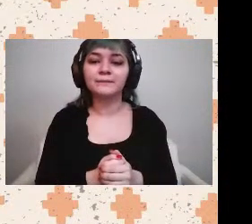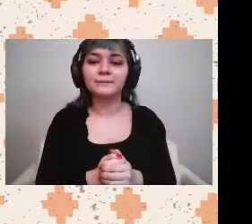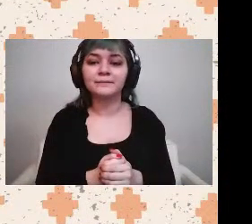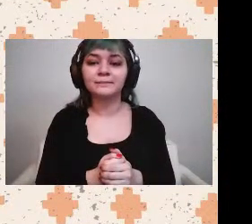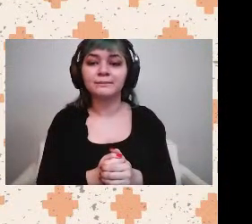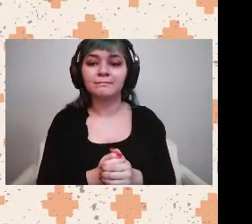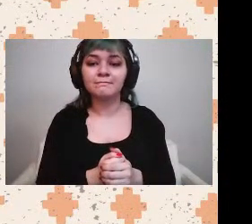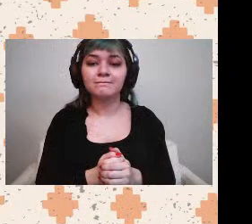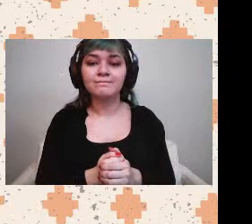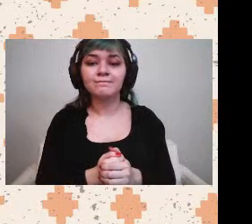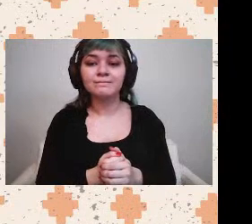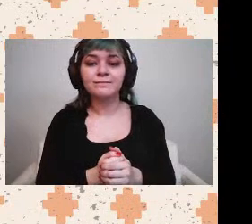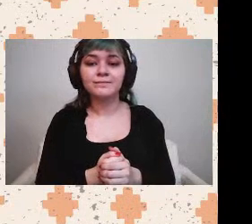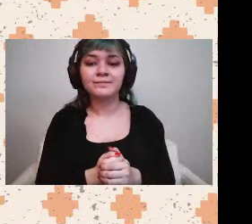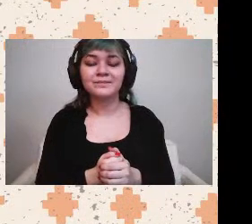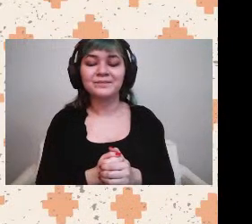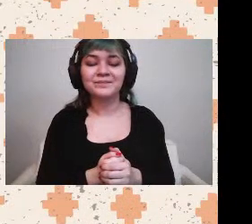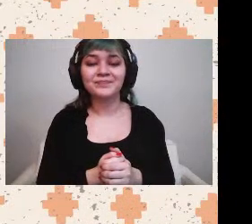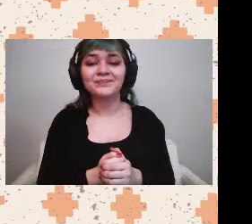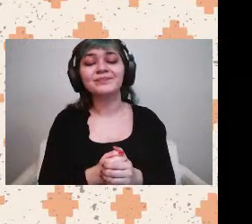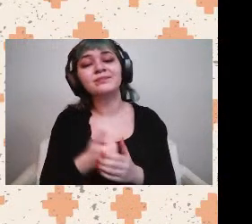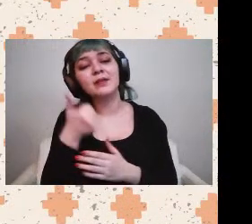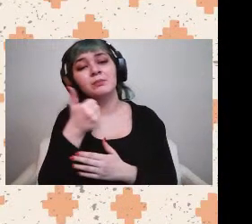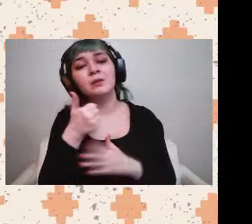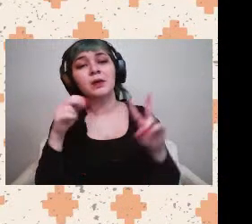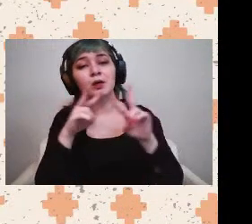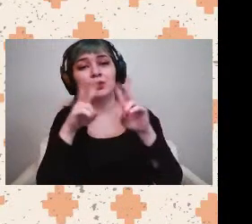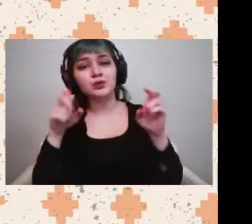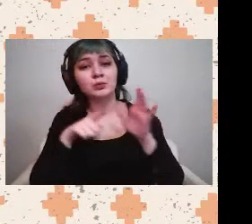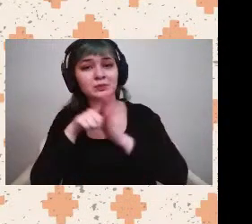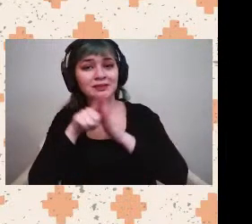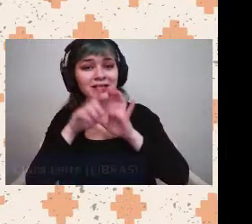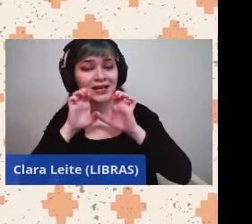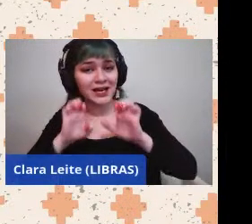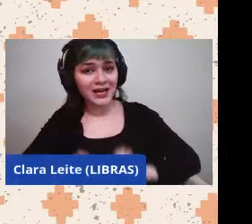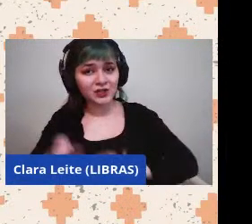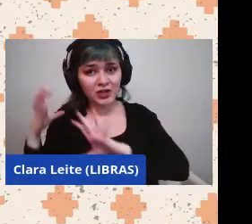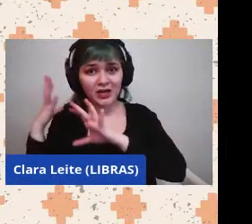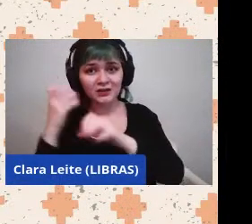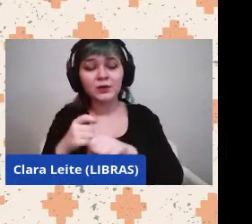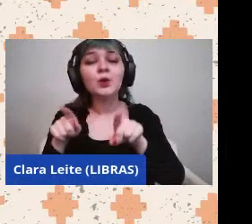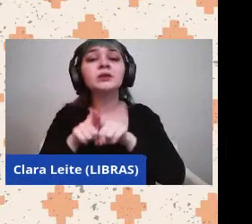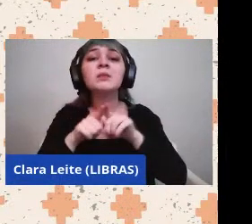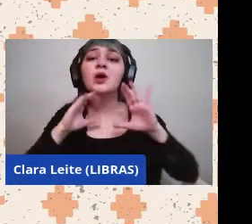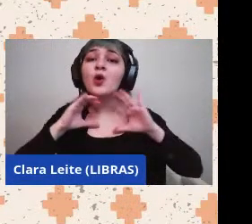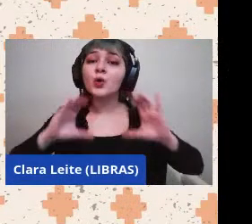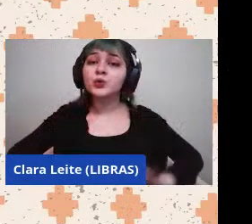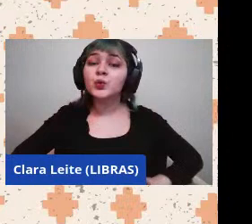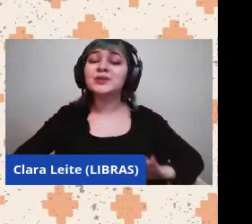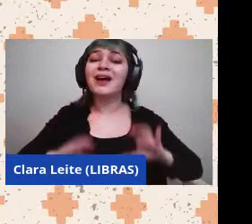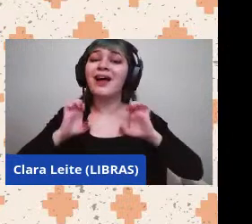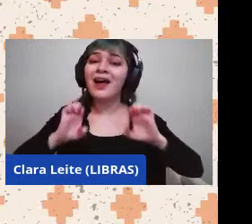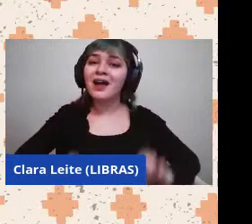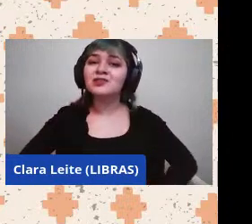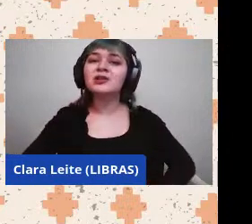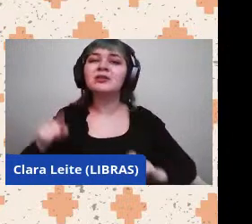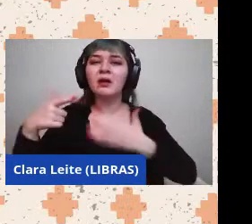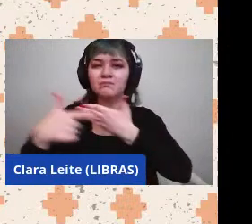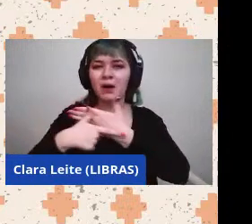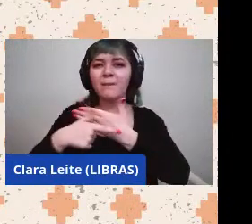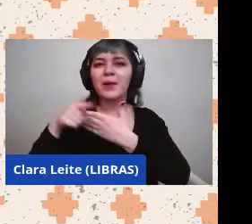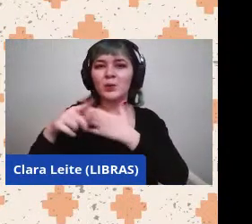First, with respect to the ethical review of research and ethical conduct, that role and responsibility